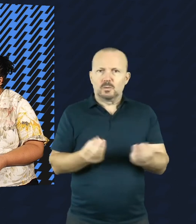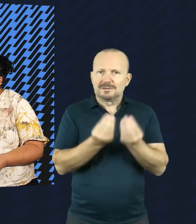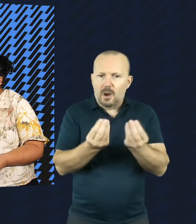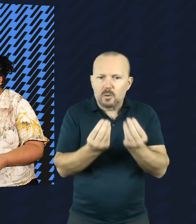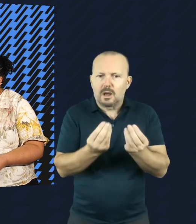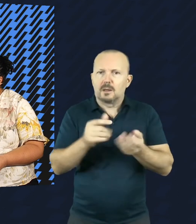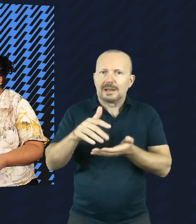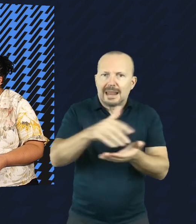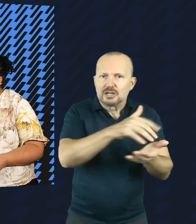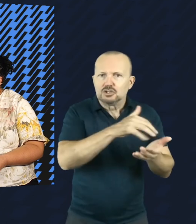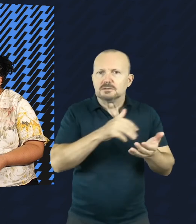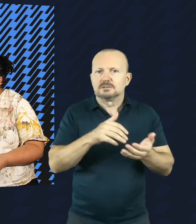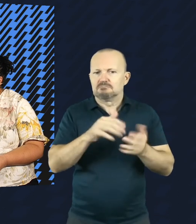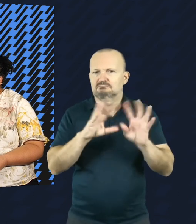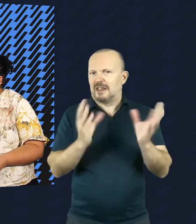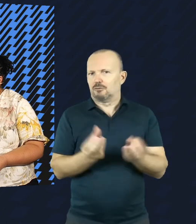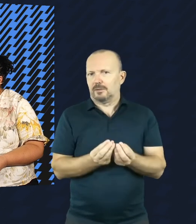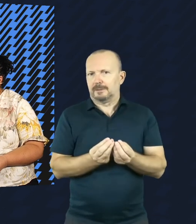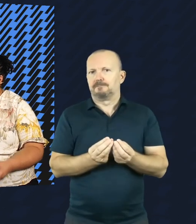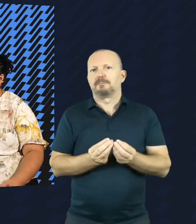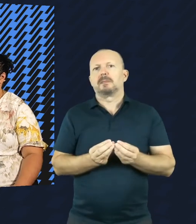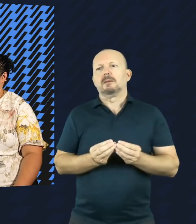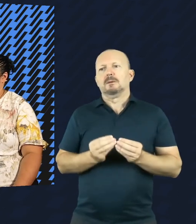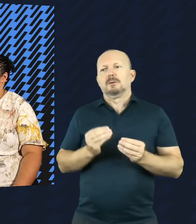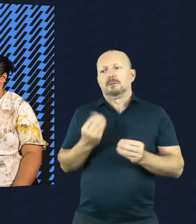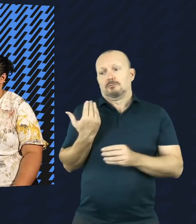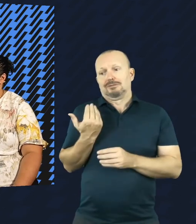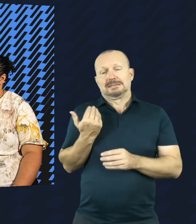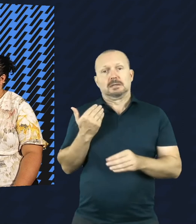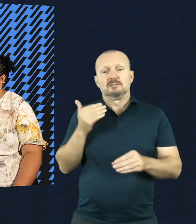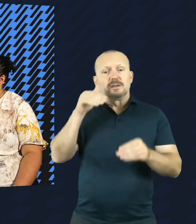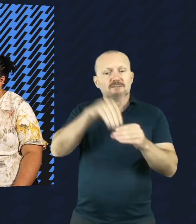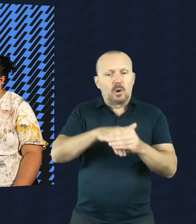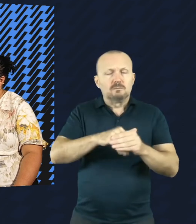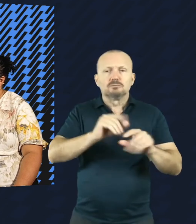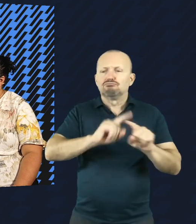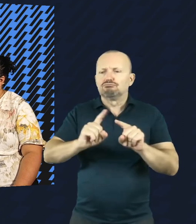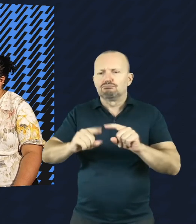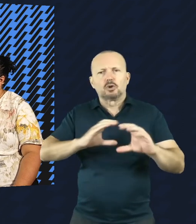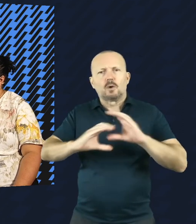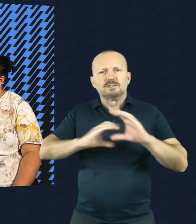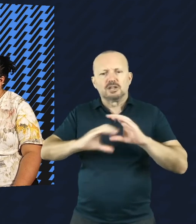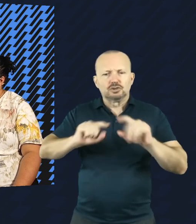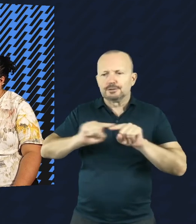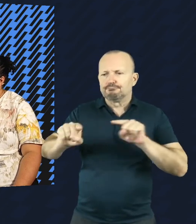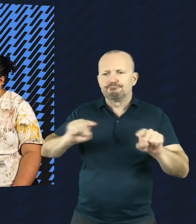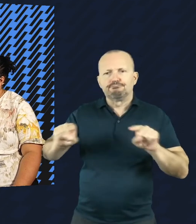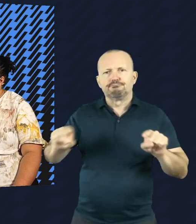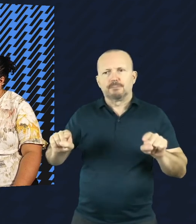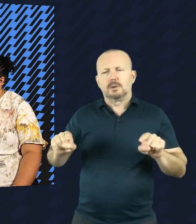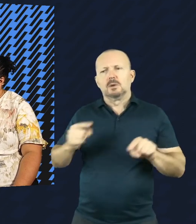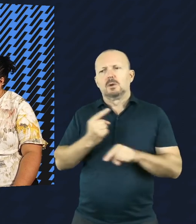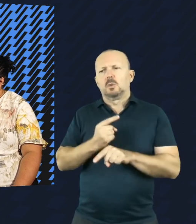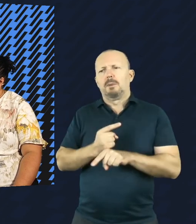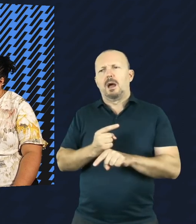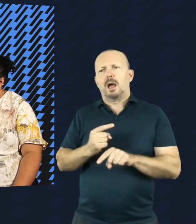lot of conversations that I've been part of recently are around how we can change, how